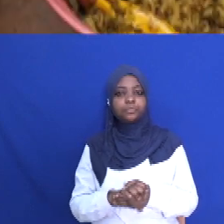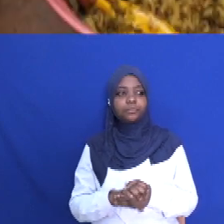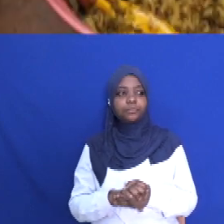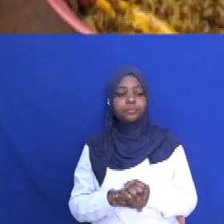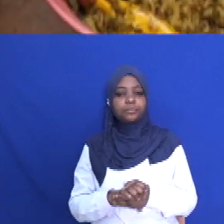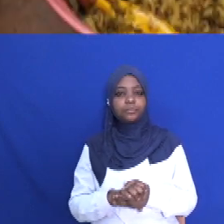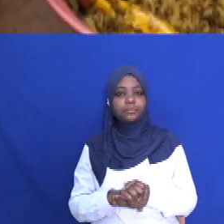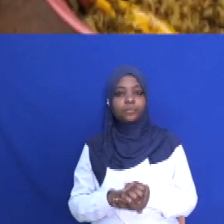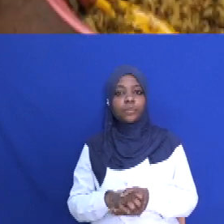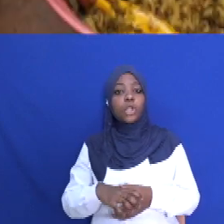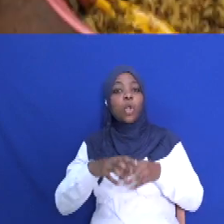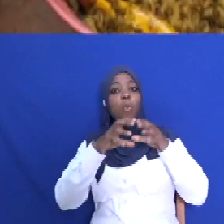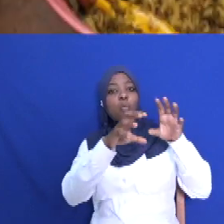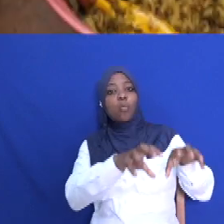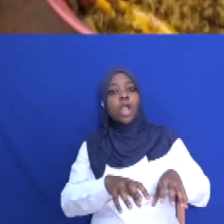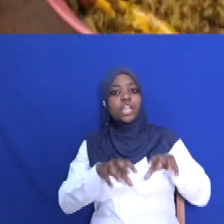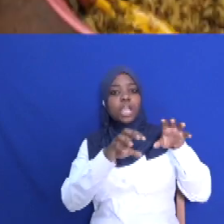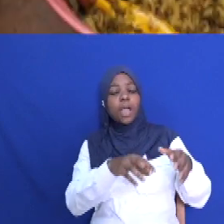Omnivorous,